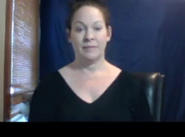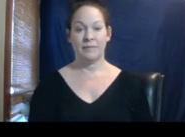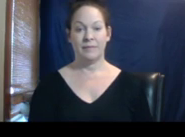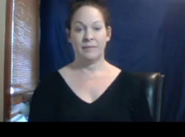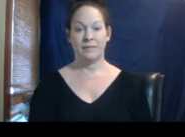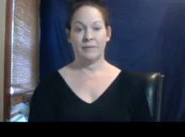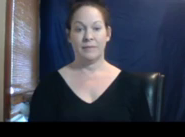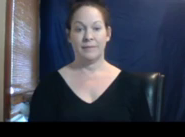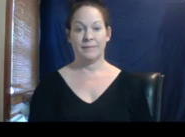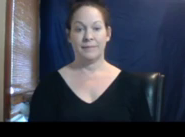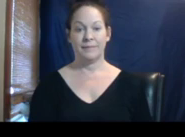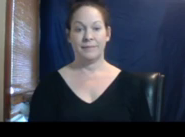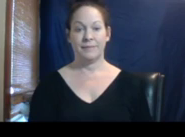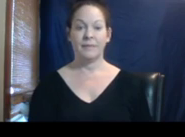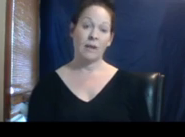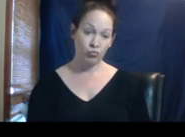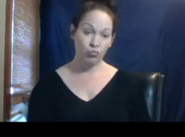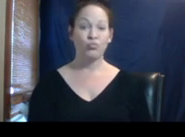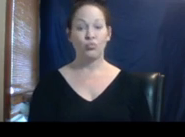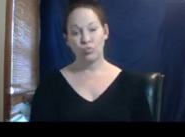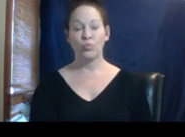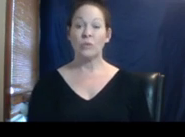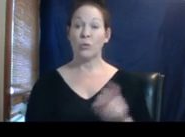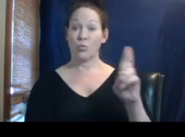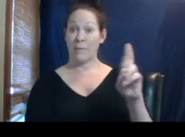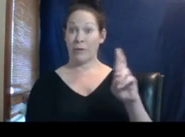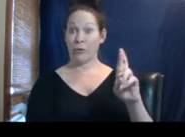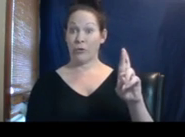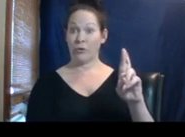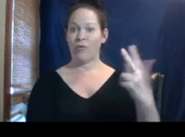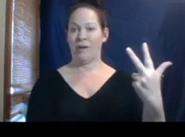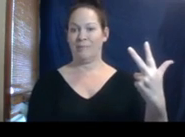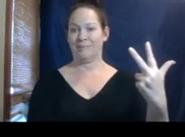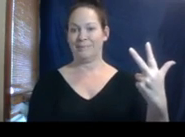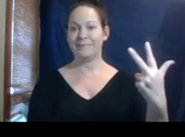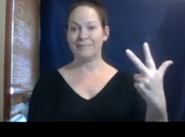or 3. And so my remainder would be 3.